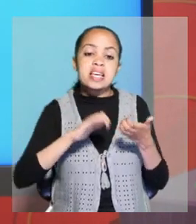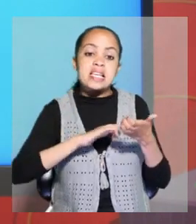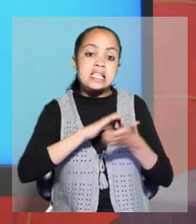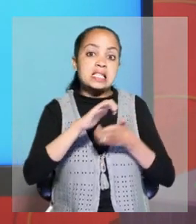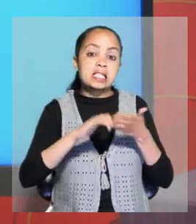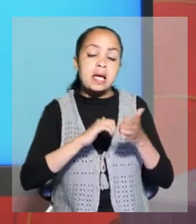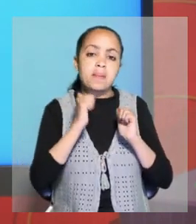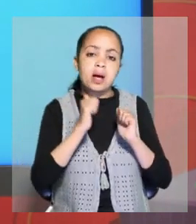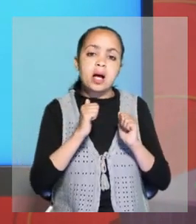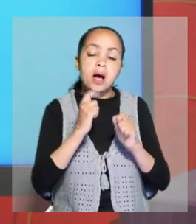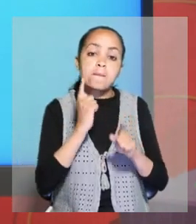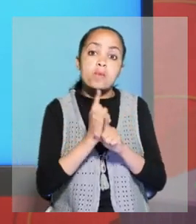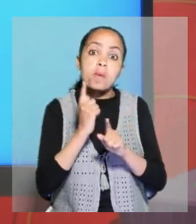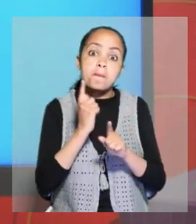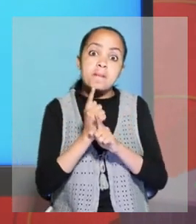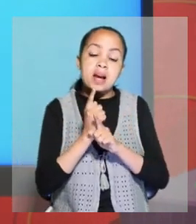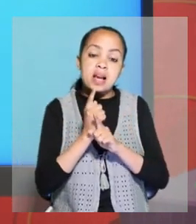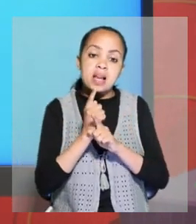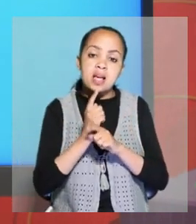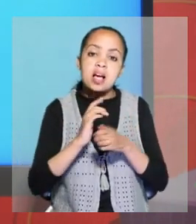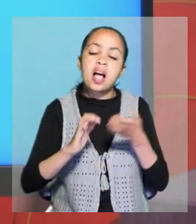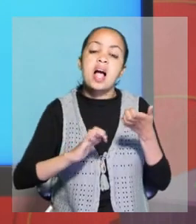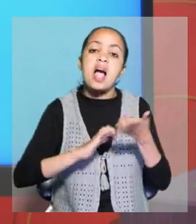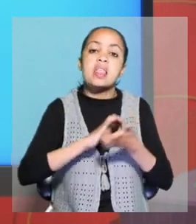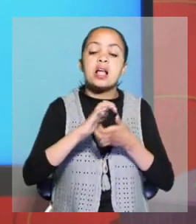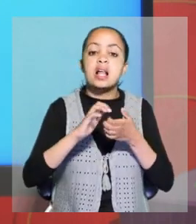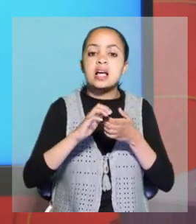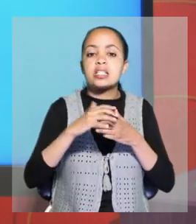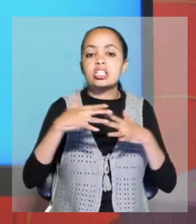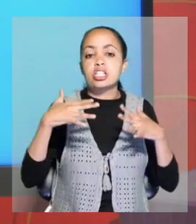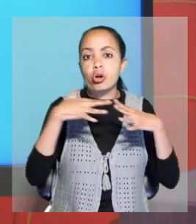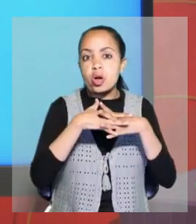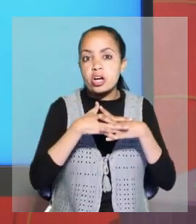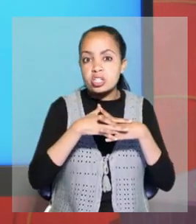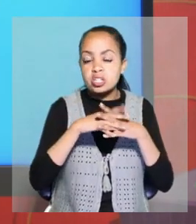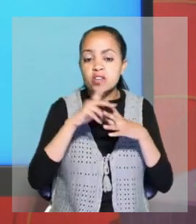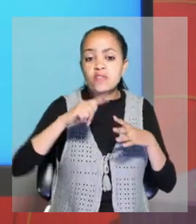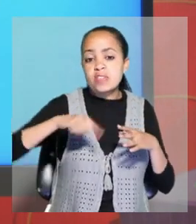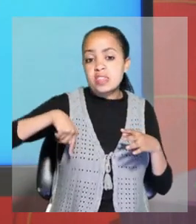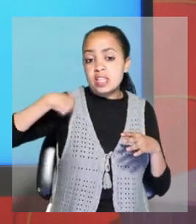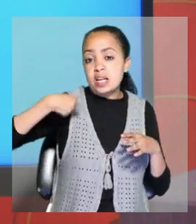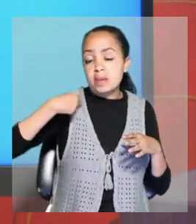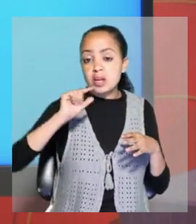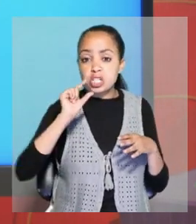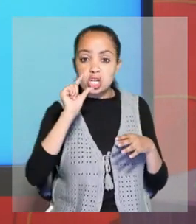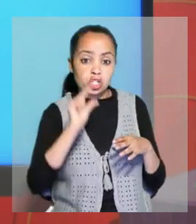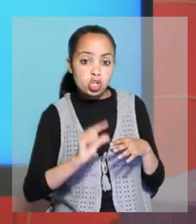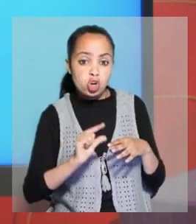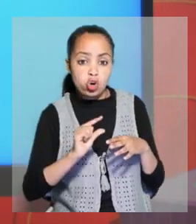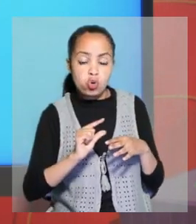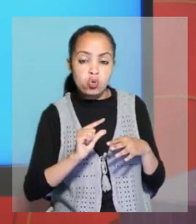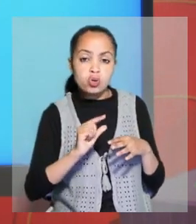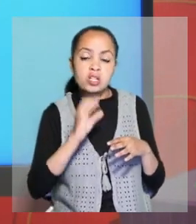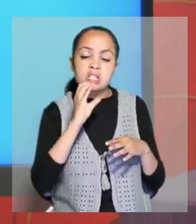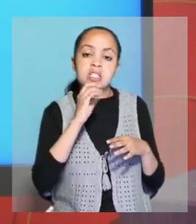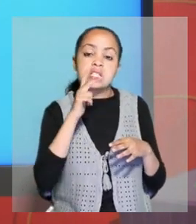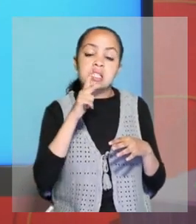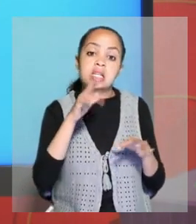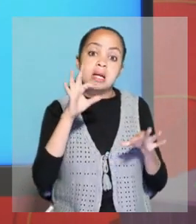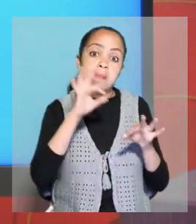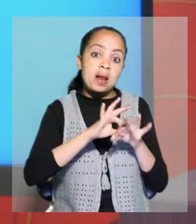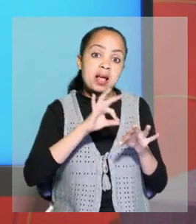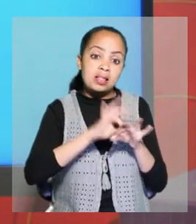can properly catalyze the reaction. If the temperature become low, these C3